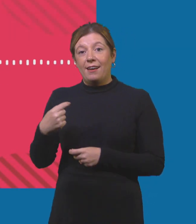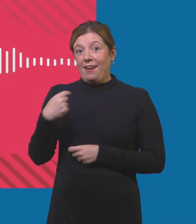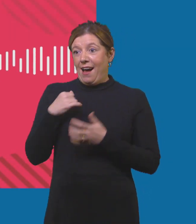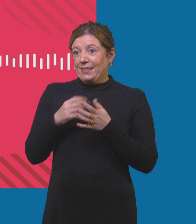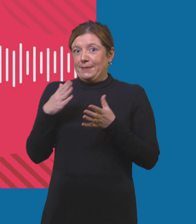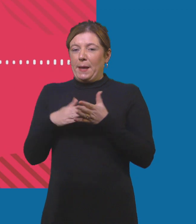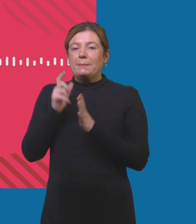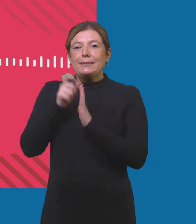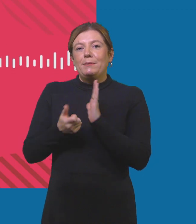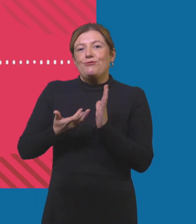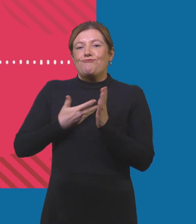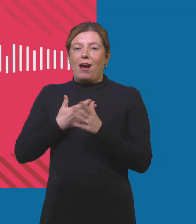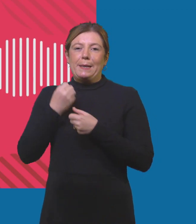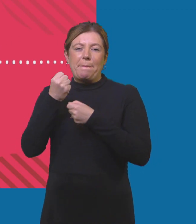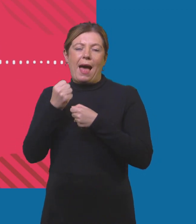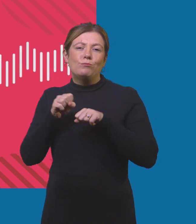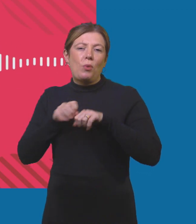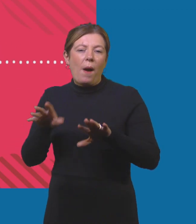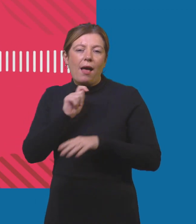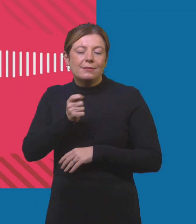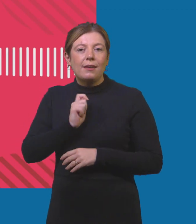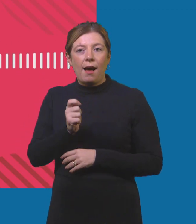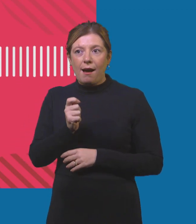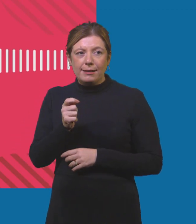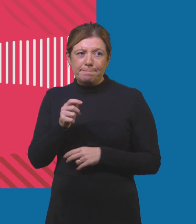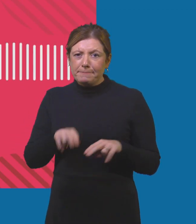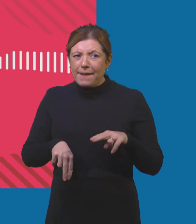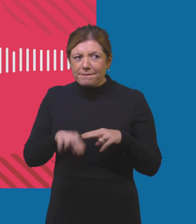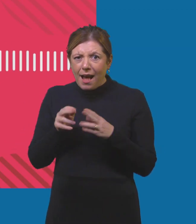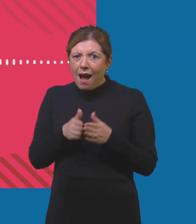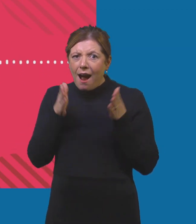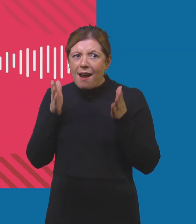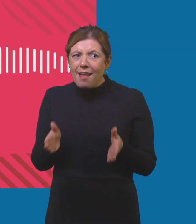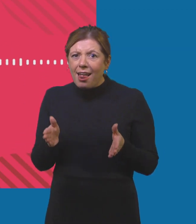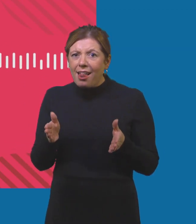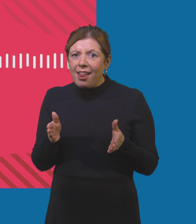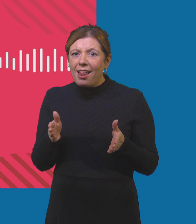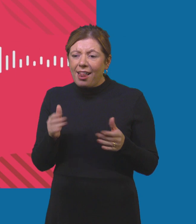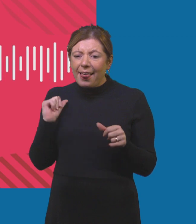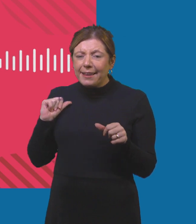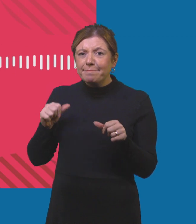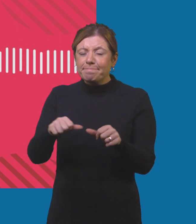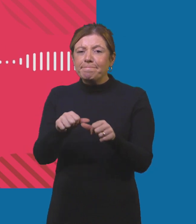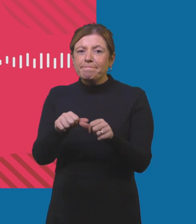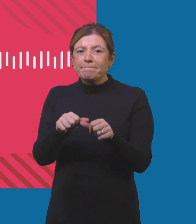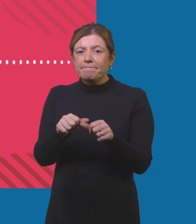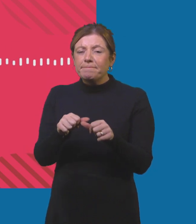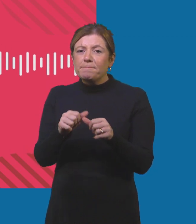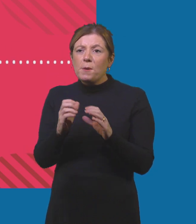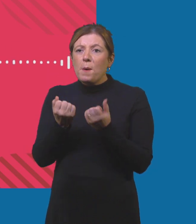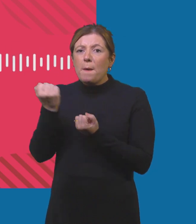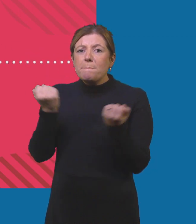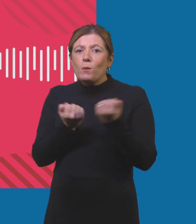broadcaster and disability rights campaigner, and welcome to the final episode of this season of the